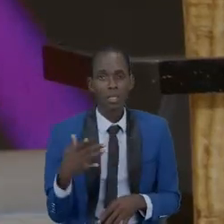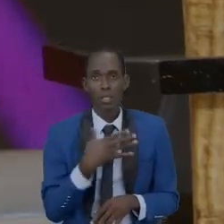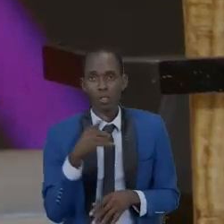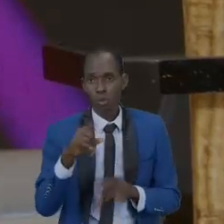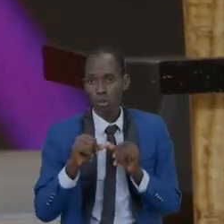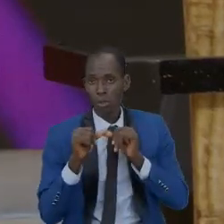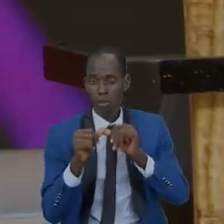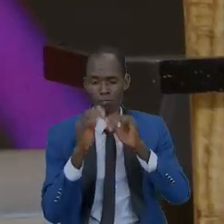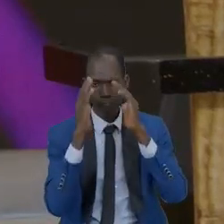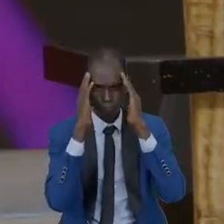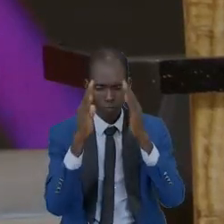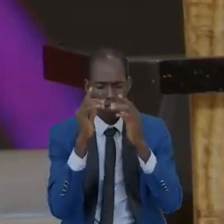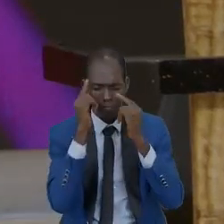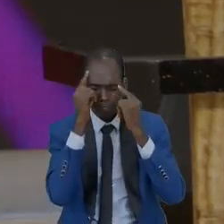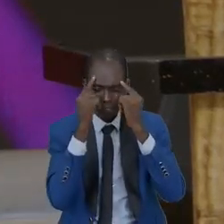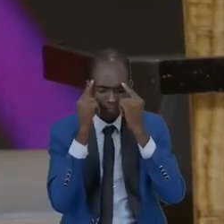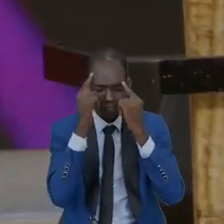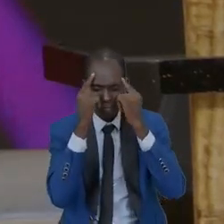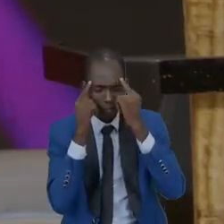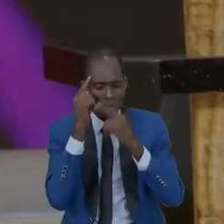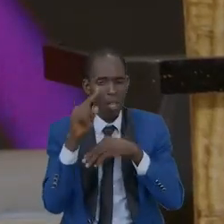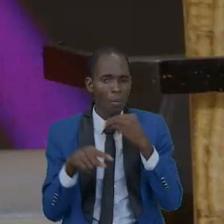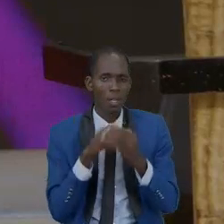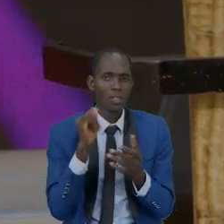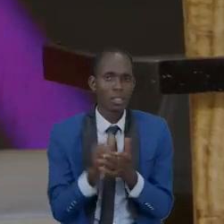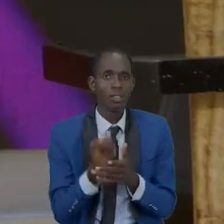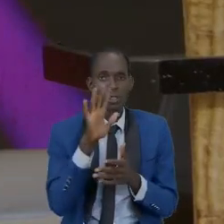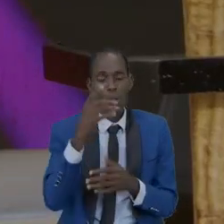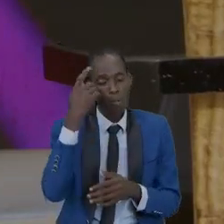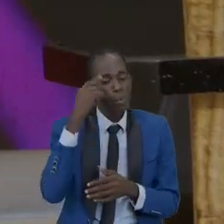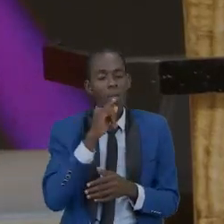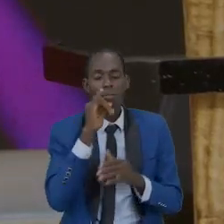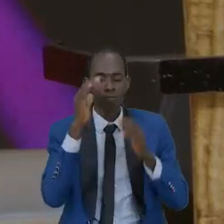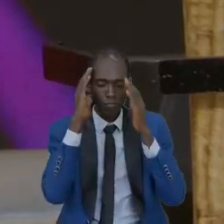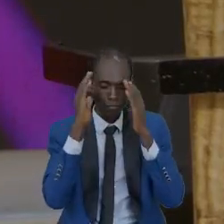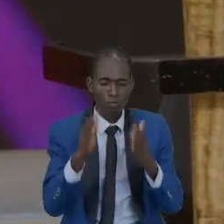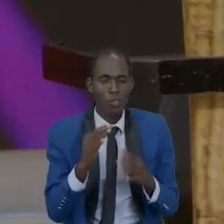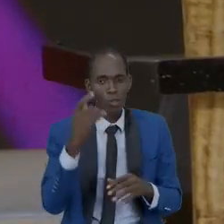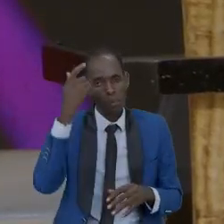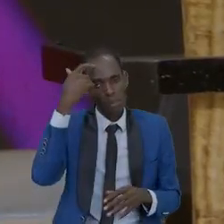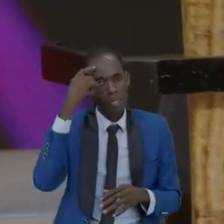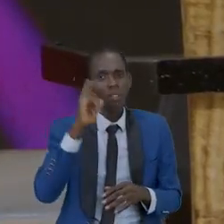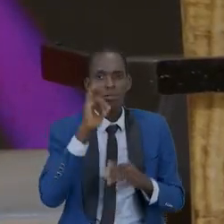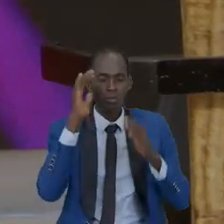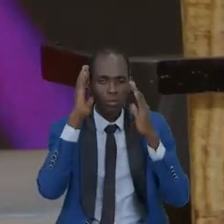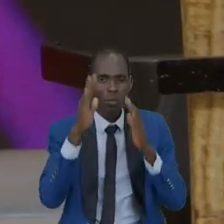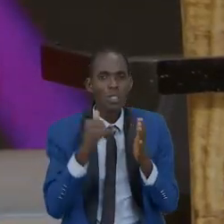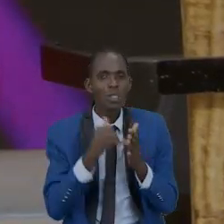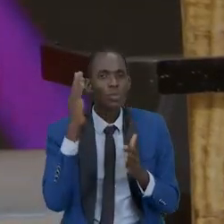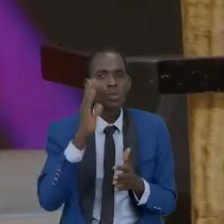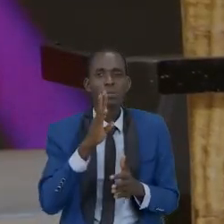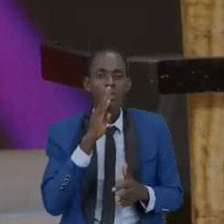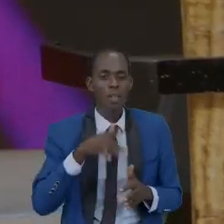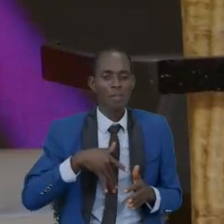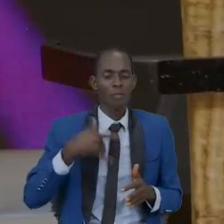it and you're thinking about that, your thoughts and your focus will bring a feeling of, it may be a feeling of